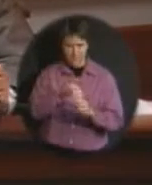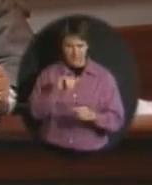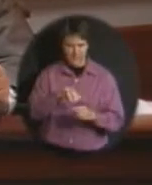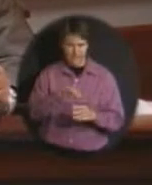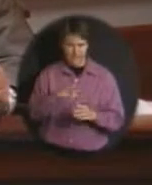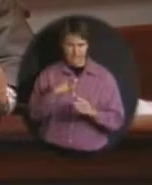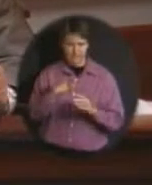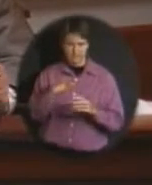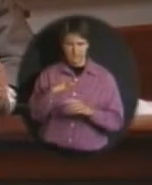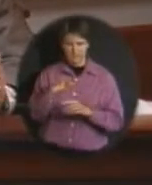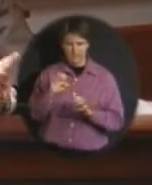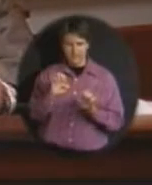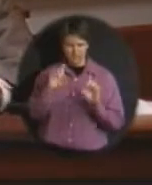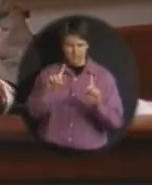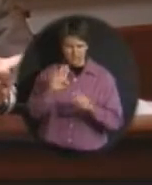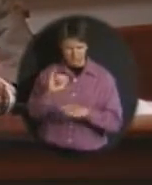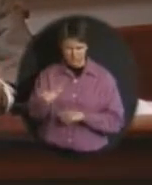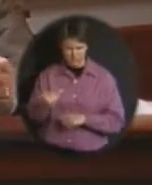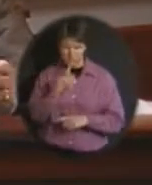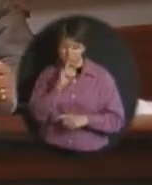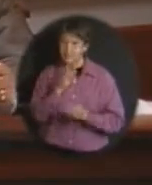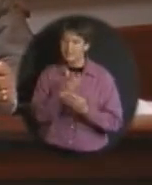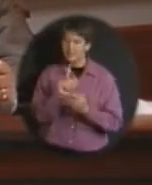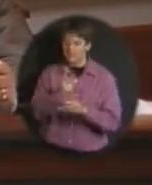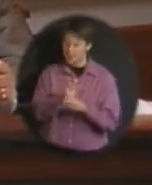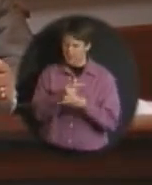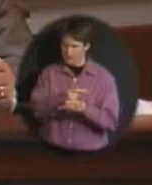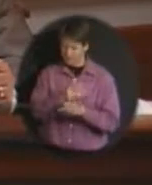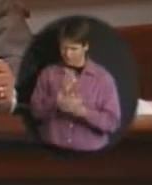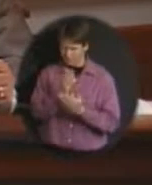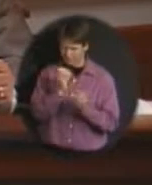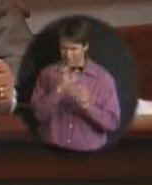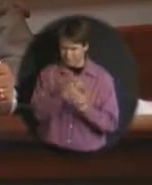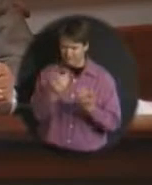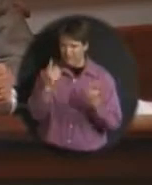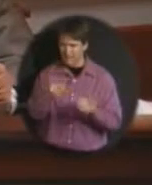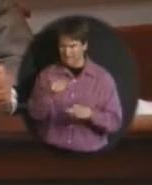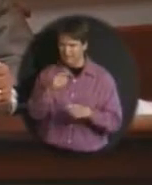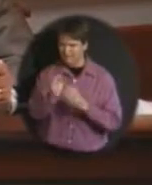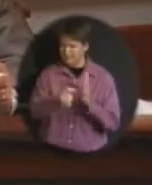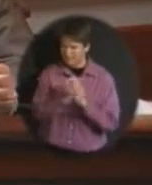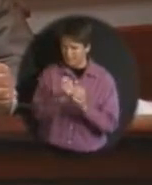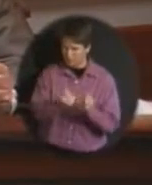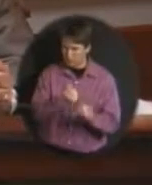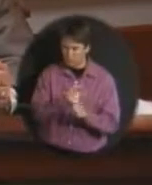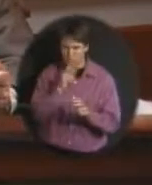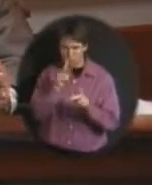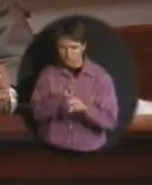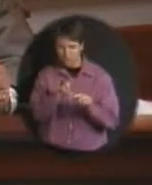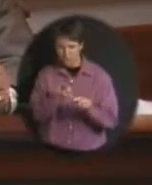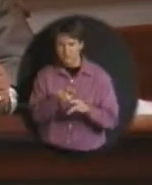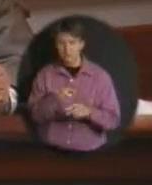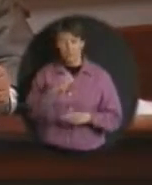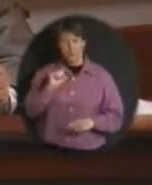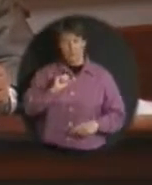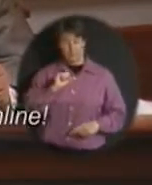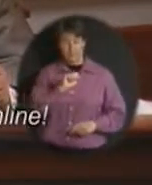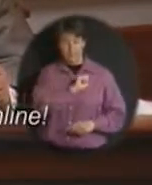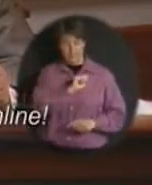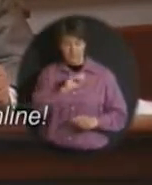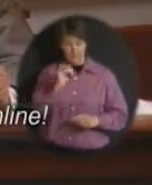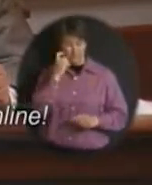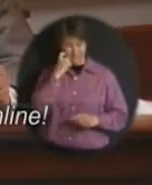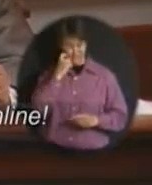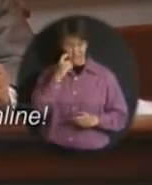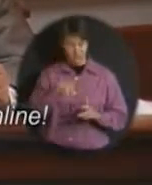why we need to really monitor, because some things will happen at this time of year, and so we try to watch that. The Senate late this afternoon also started up